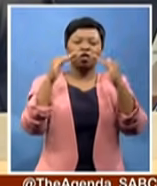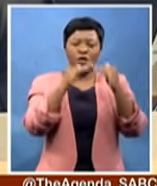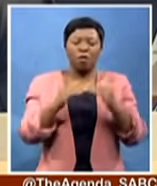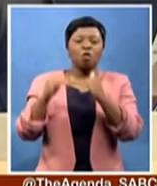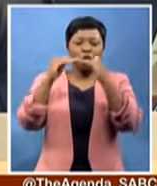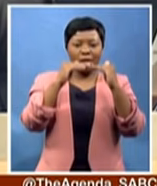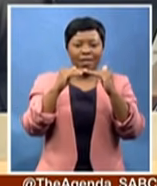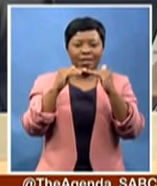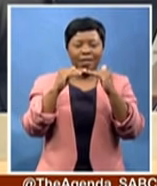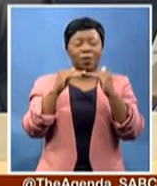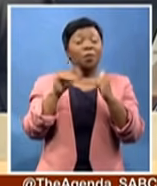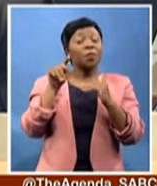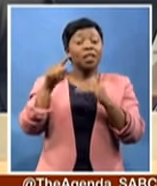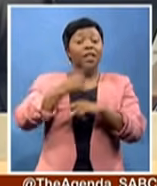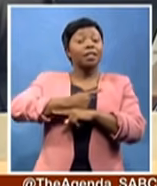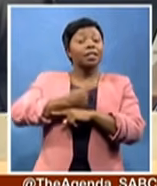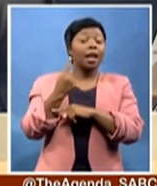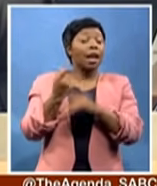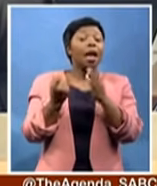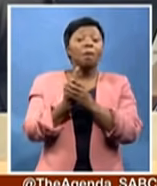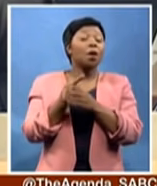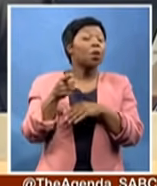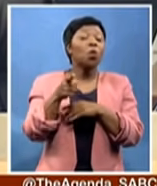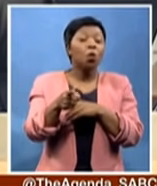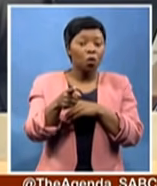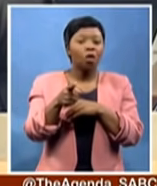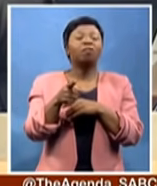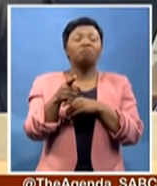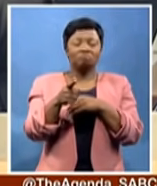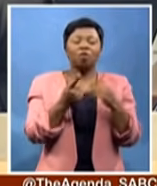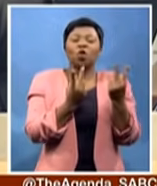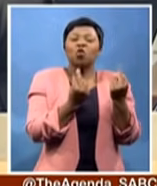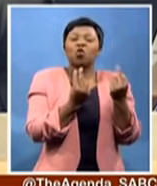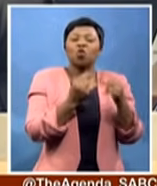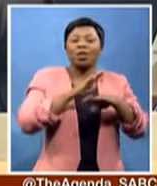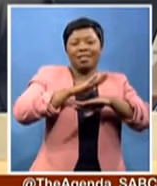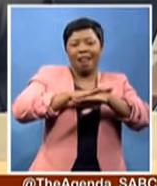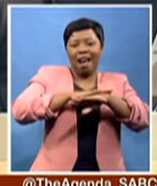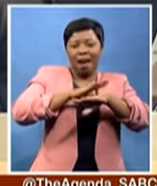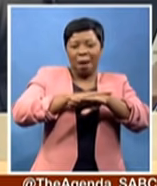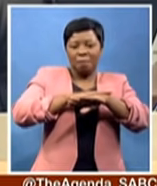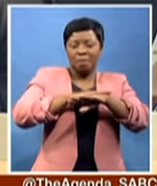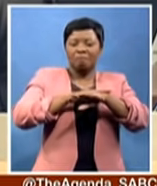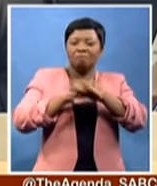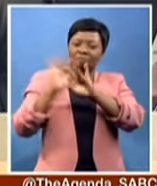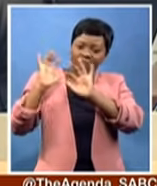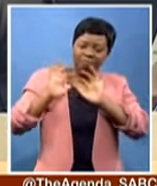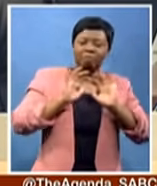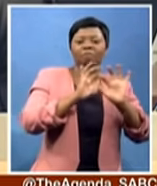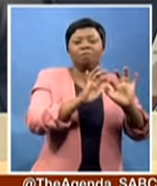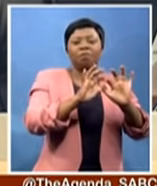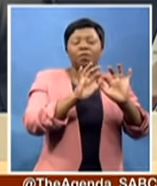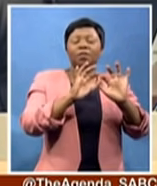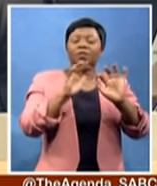we ushered in a new era, and as a nation, we made a decisive break with